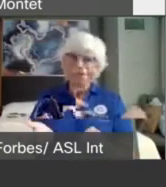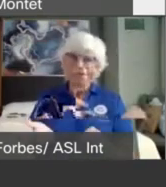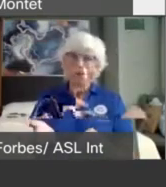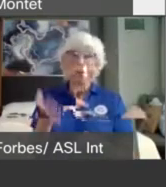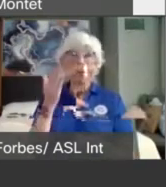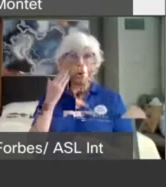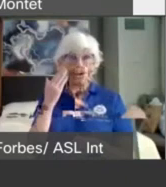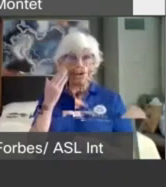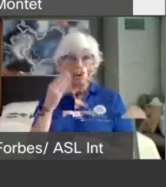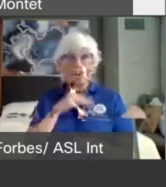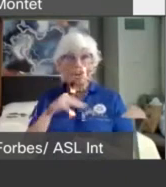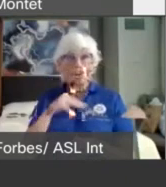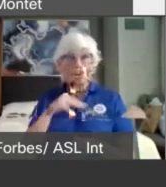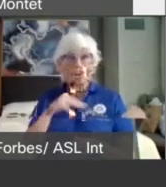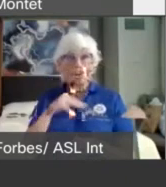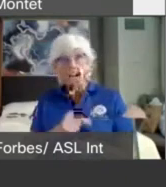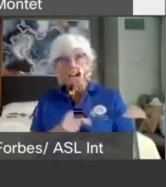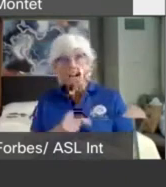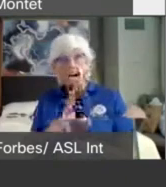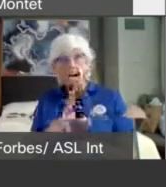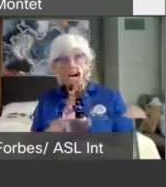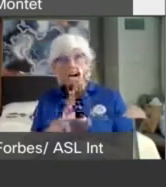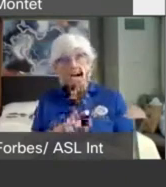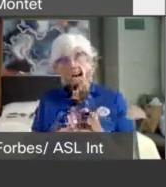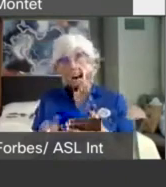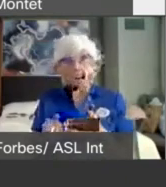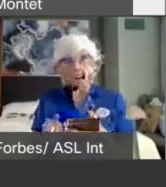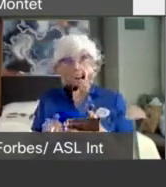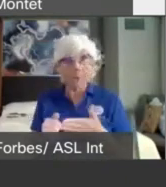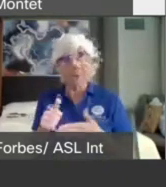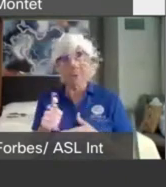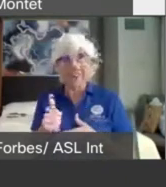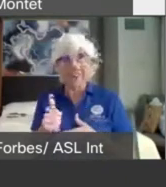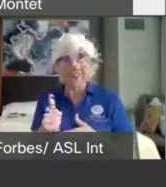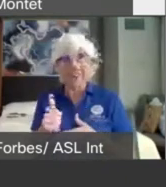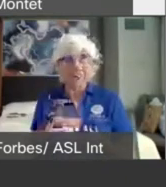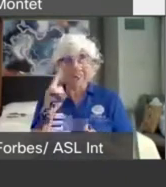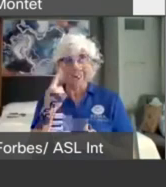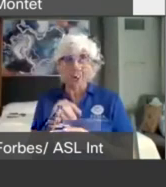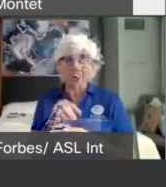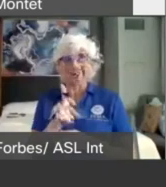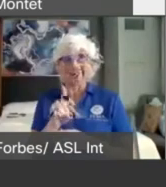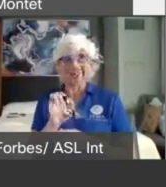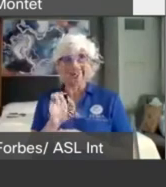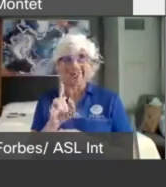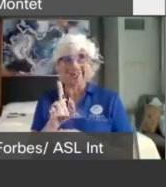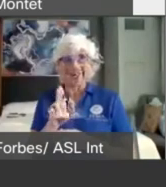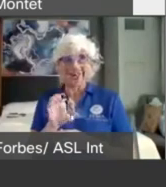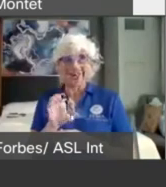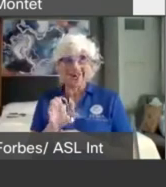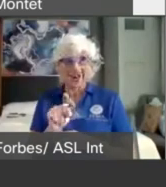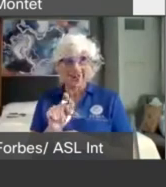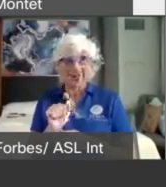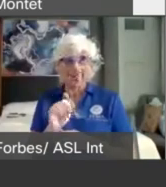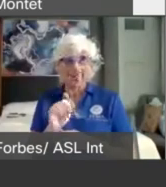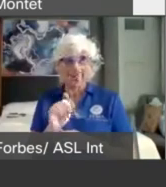getting $100,000. The remaining portion is $10,000 for deductible. That $10,000 is what we're looking to disperse and